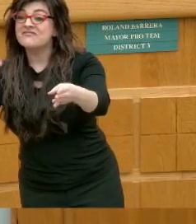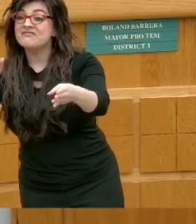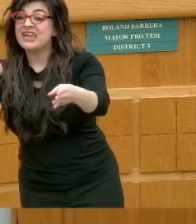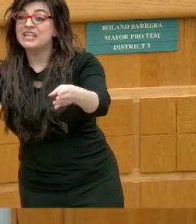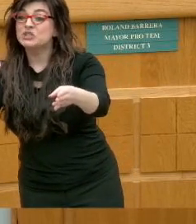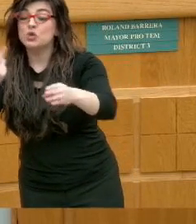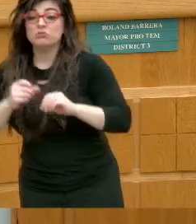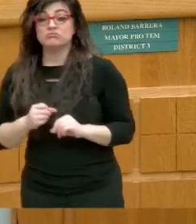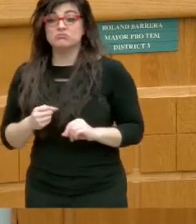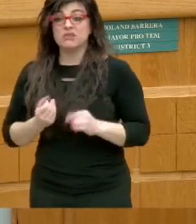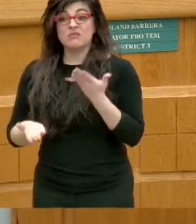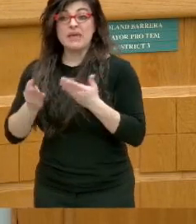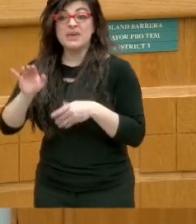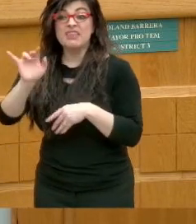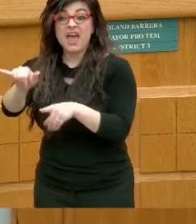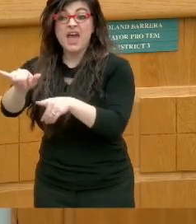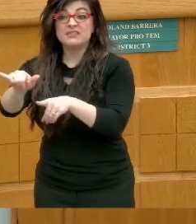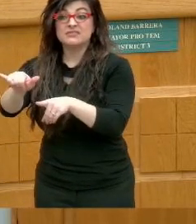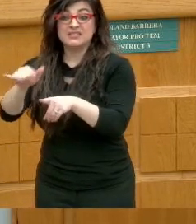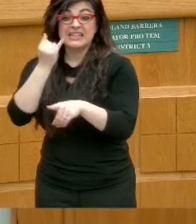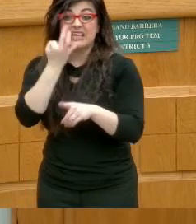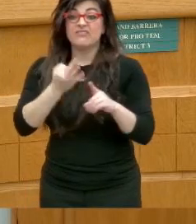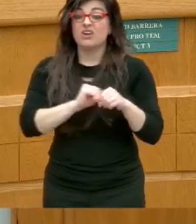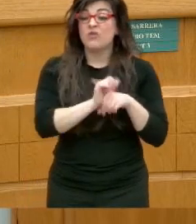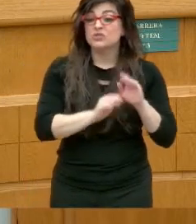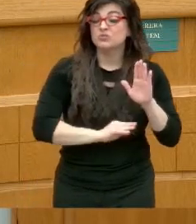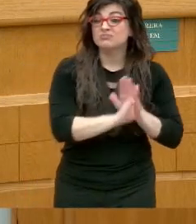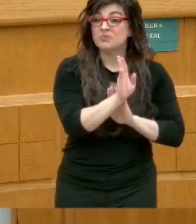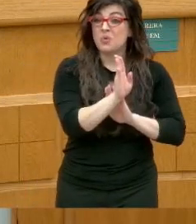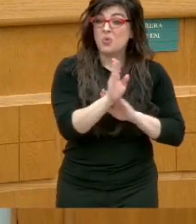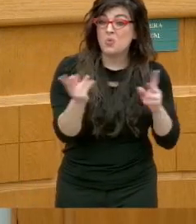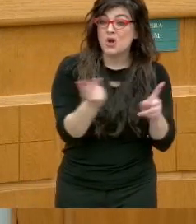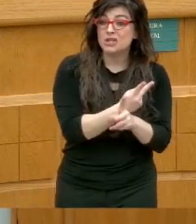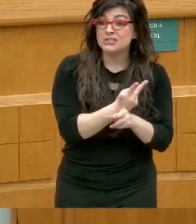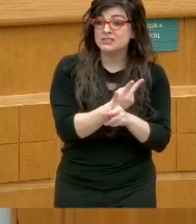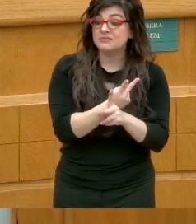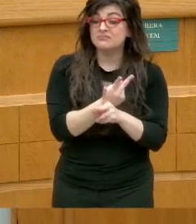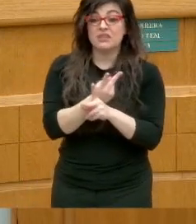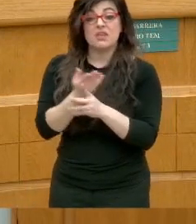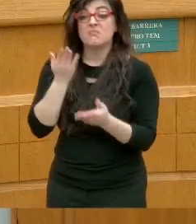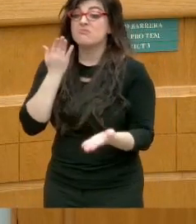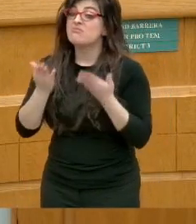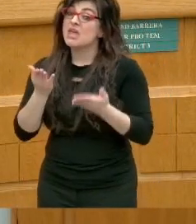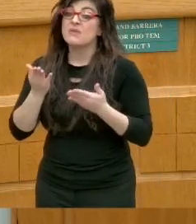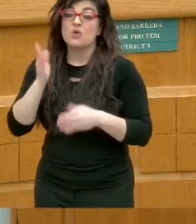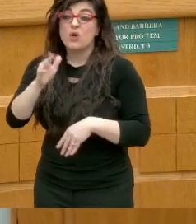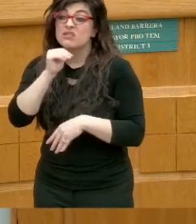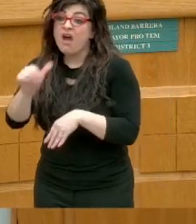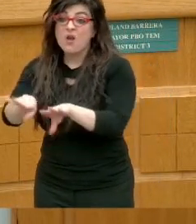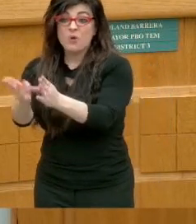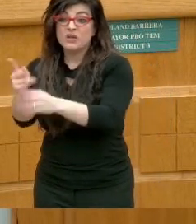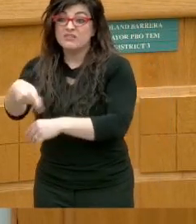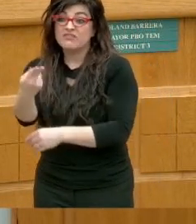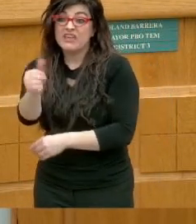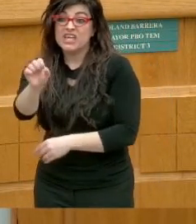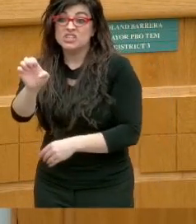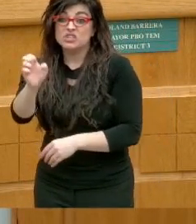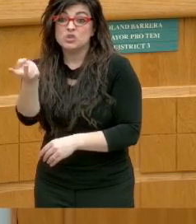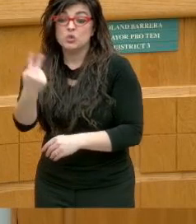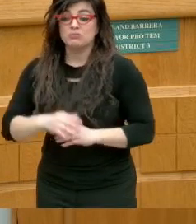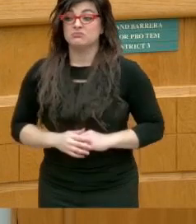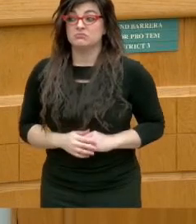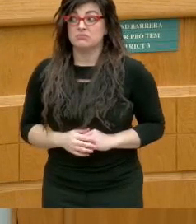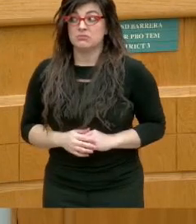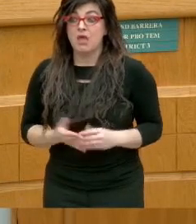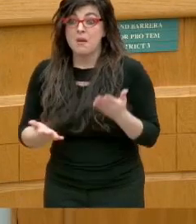bad place, which none of us want to find ourselves. And it's all going to be driven by the data. That's what the governor said, and that's what we've been saying here in